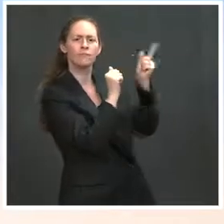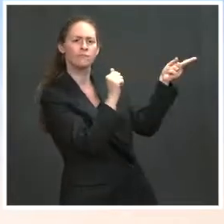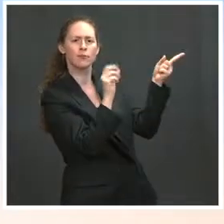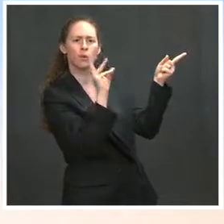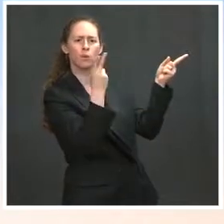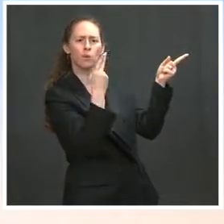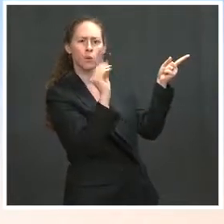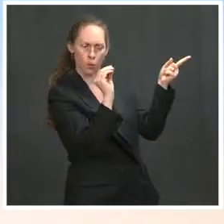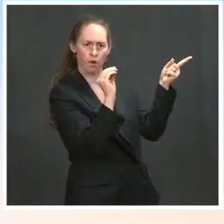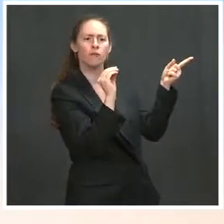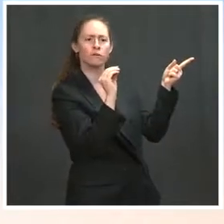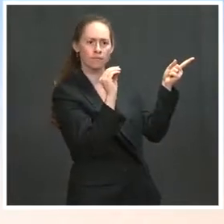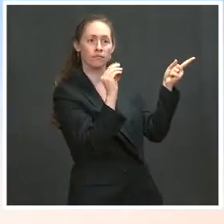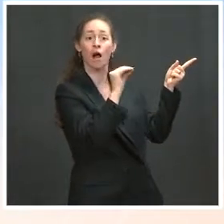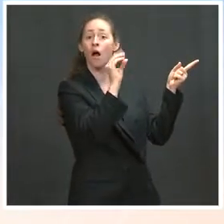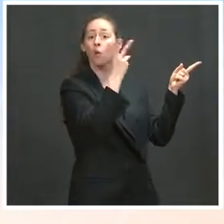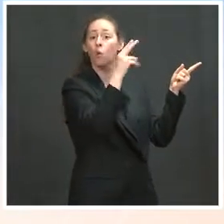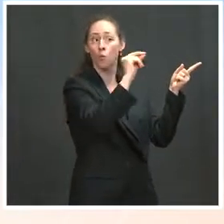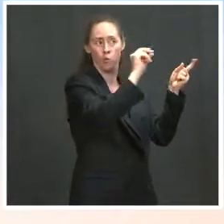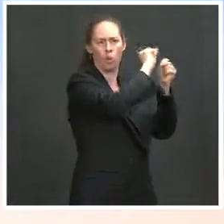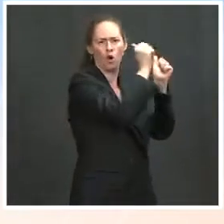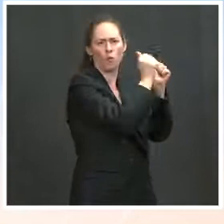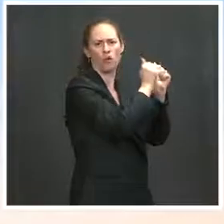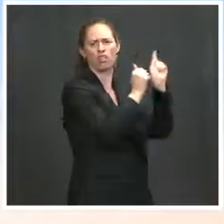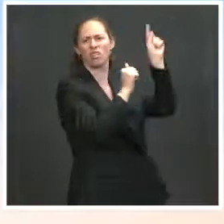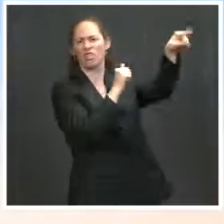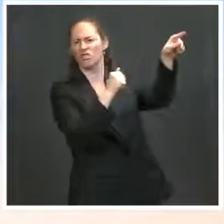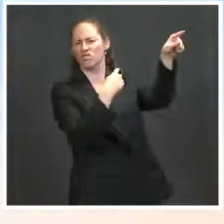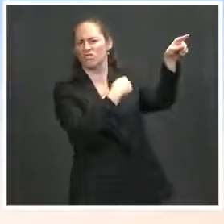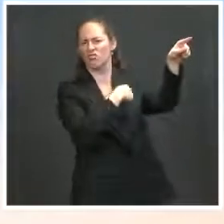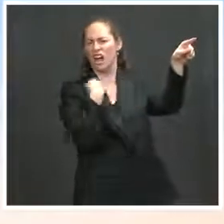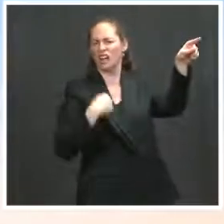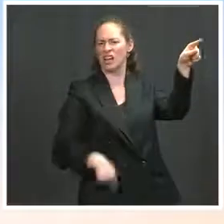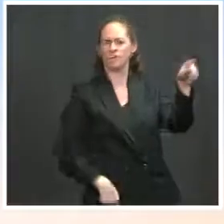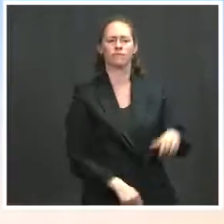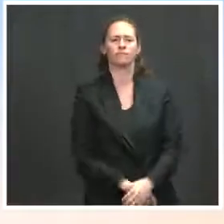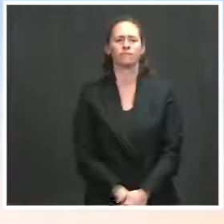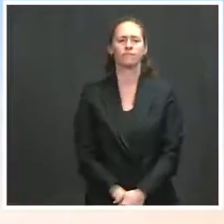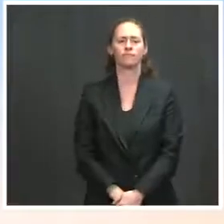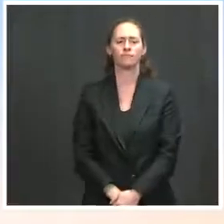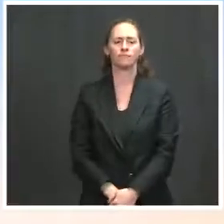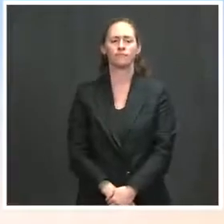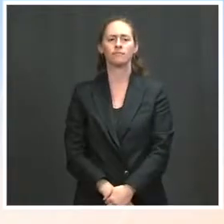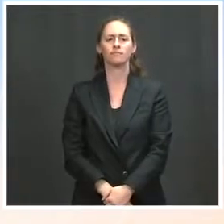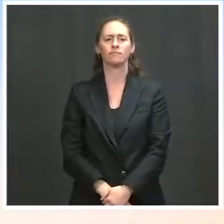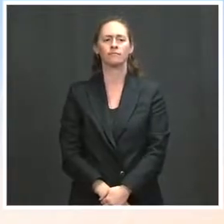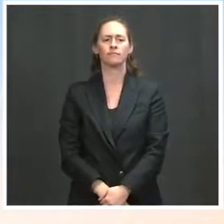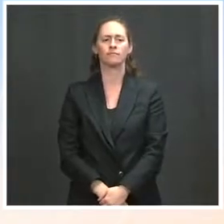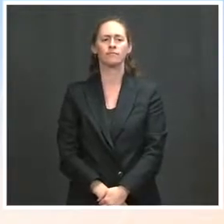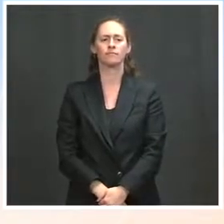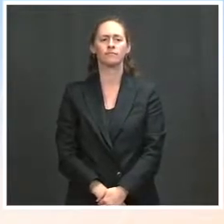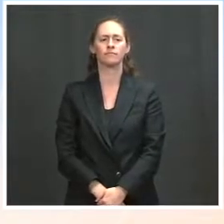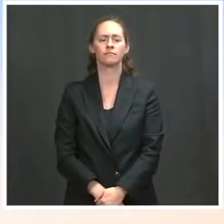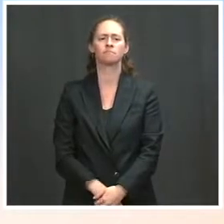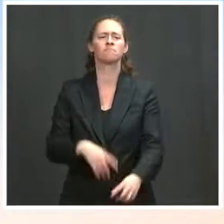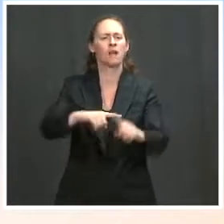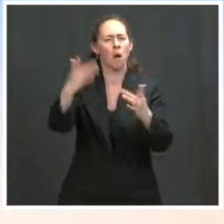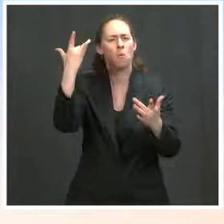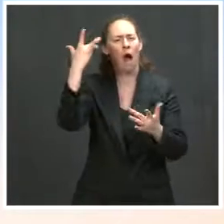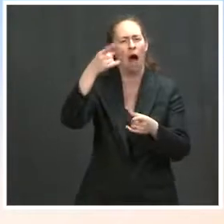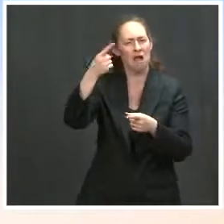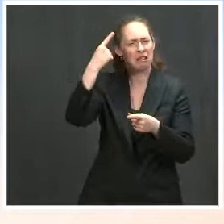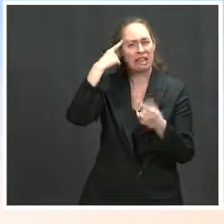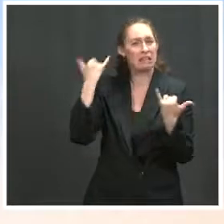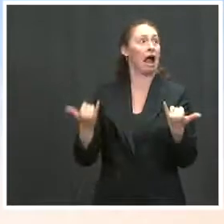to work with China on this. So I understand why we want it to get done, but why do we think that China would cooperate? This is something that you have to ask